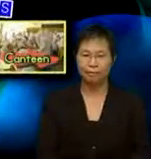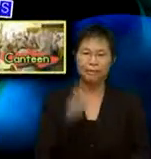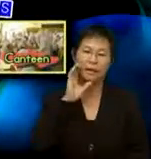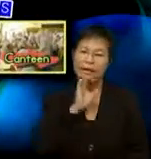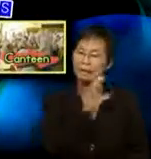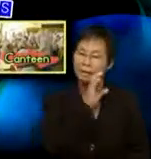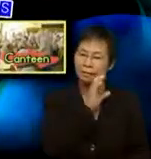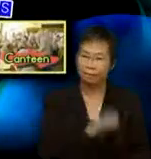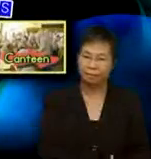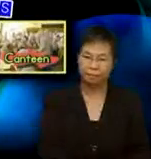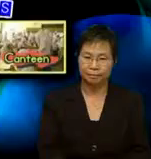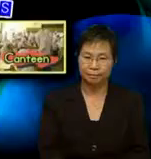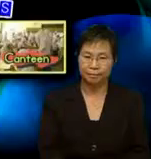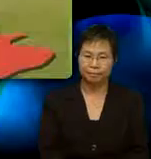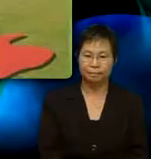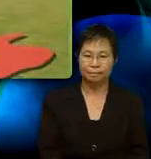canteen.